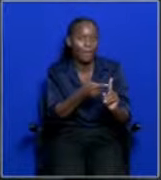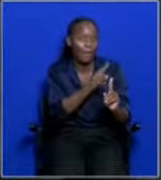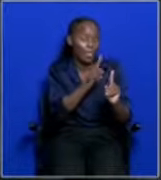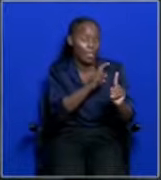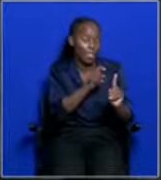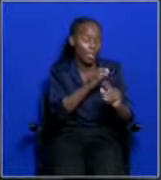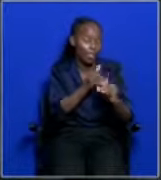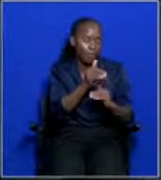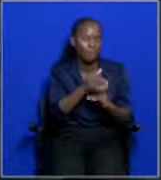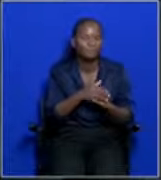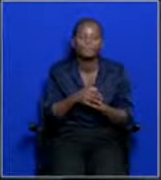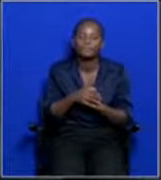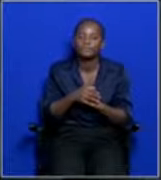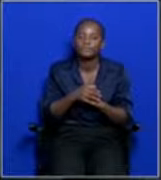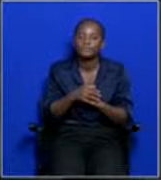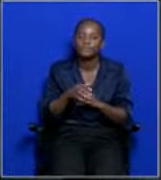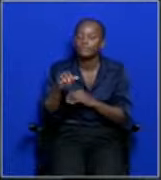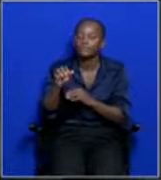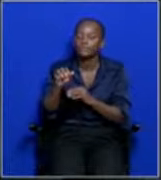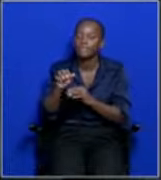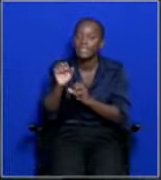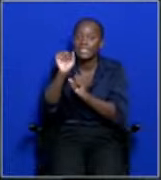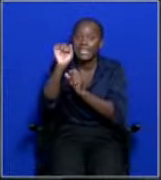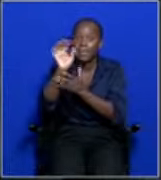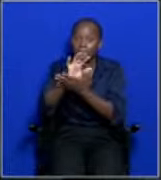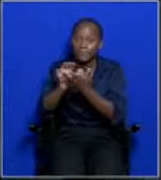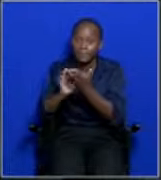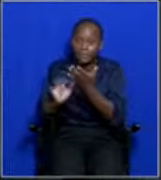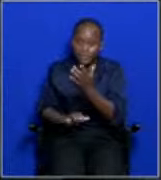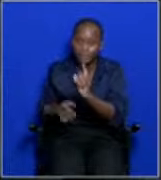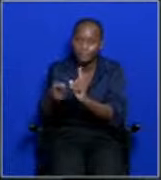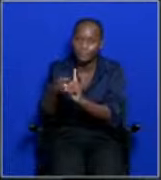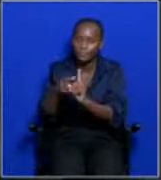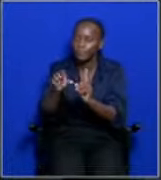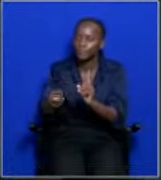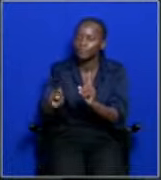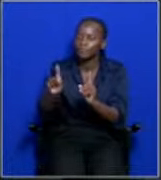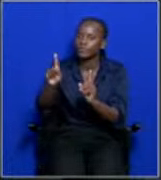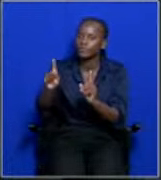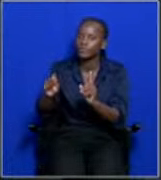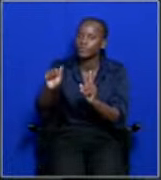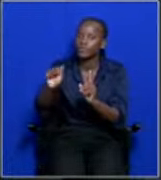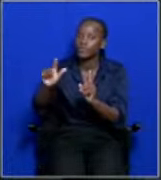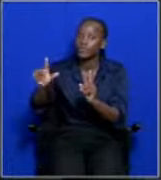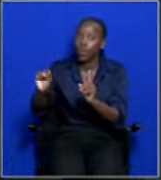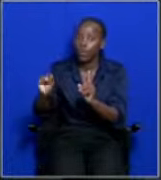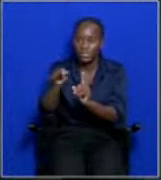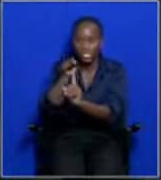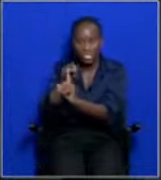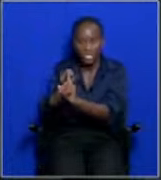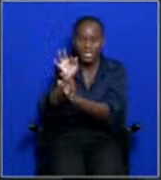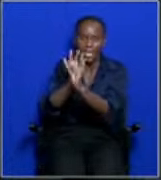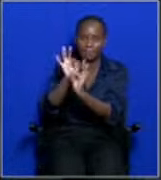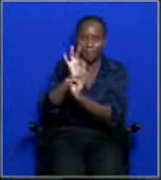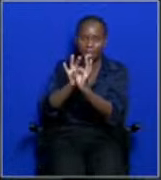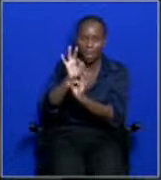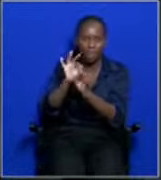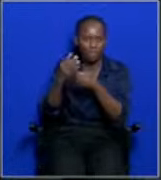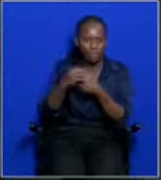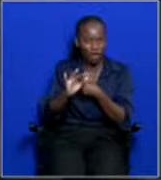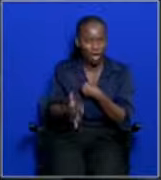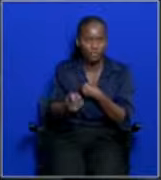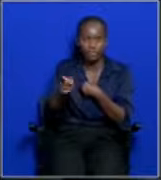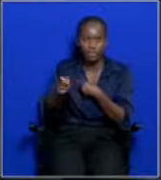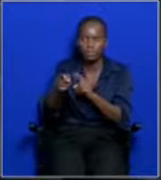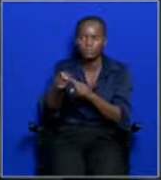she explains how she gets involved with this. She says she got information from an informant that there was stolen